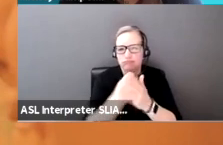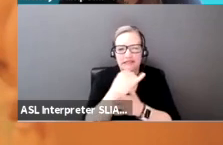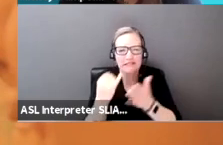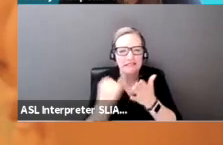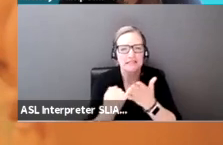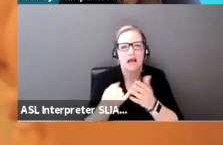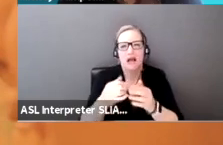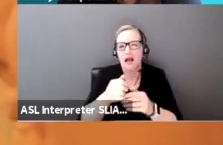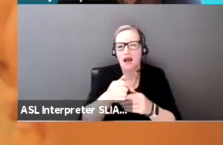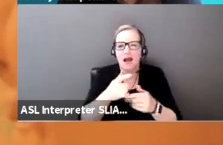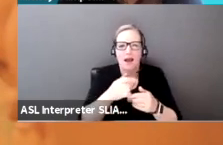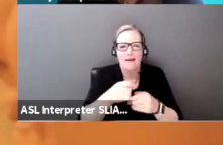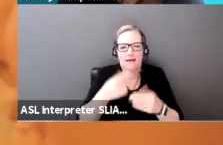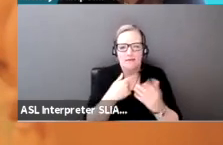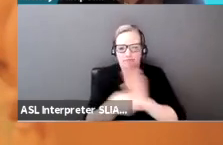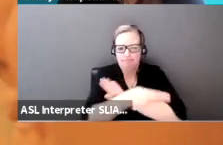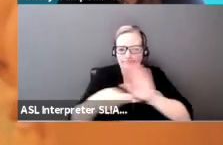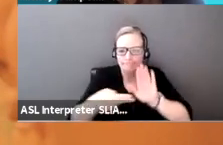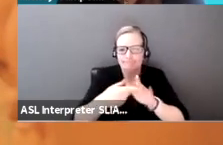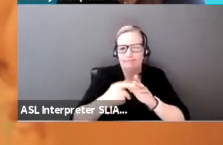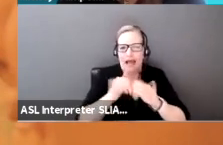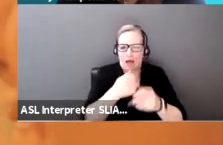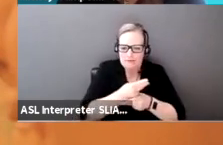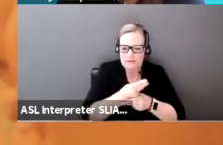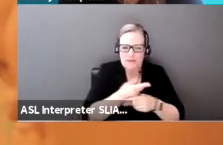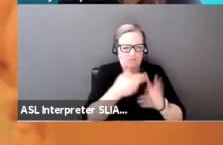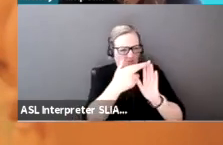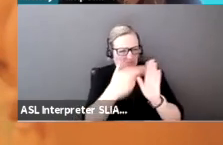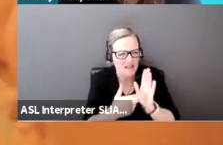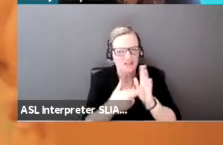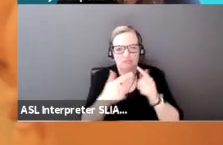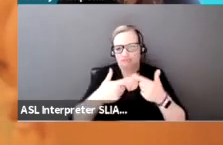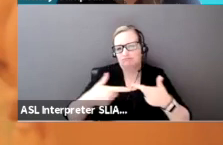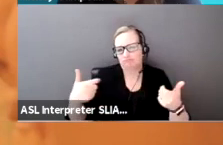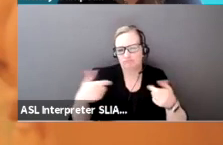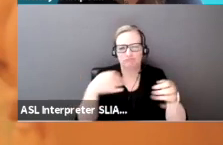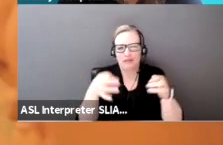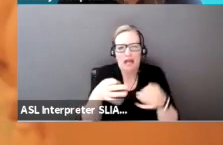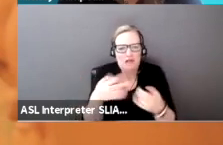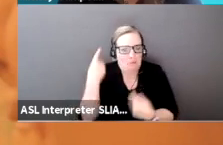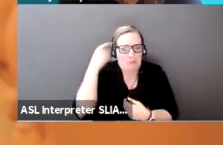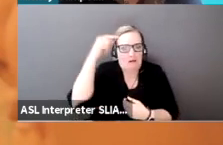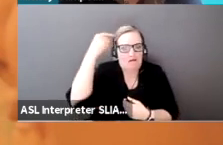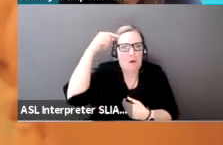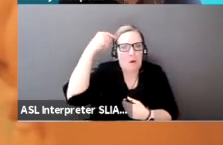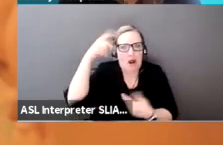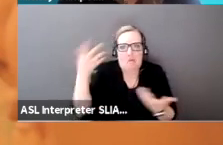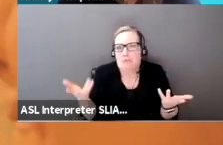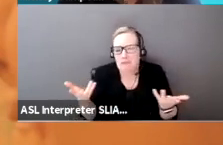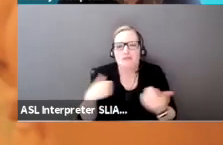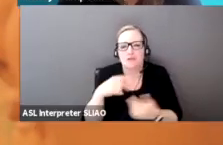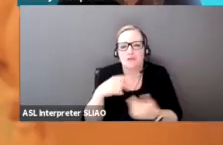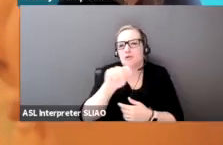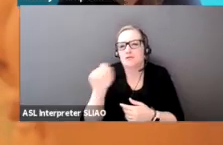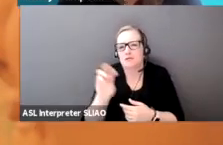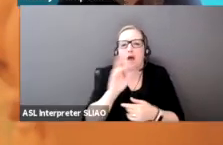more. What are they? How do you register them? Why are they so important? And Tom's going to also dig around